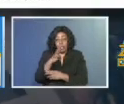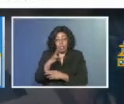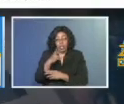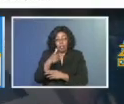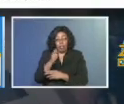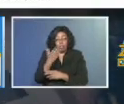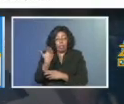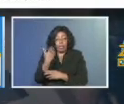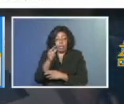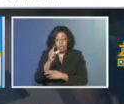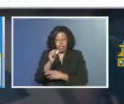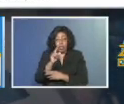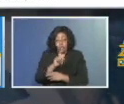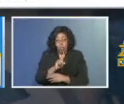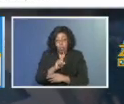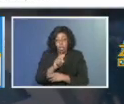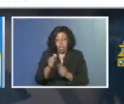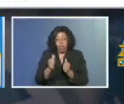in 2021, along with